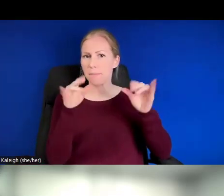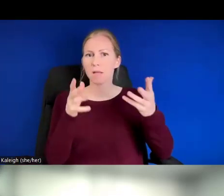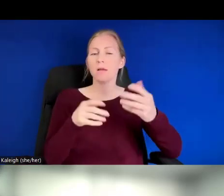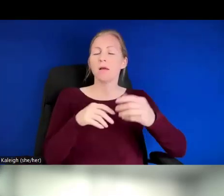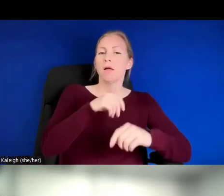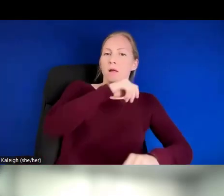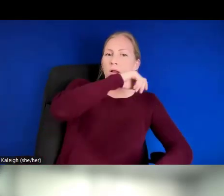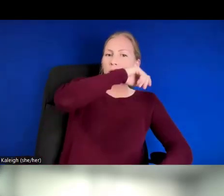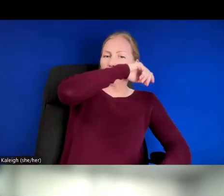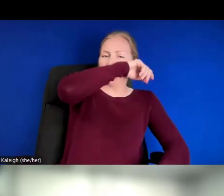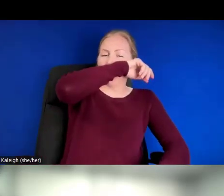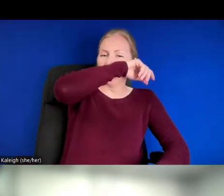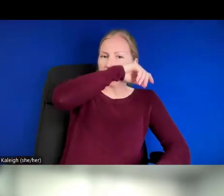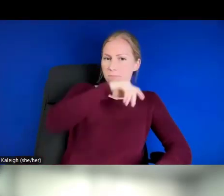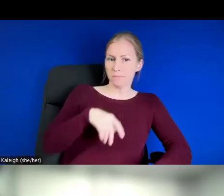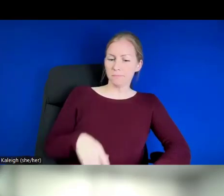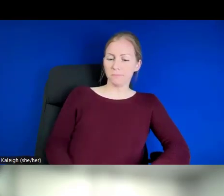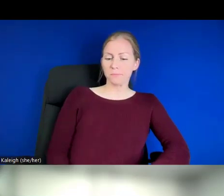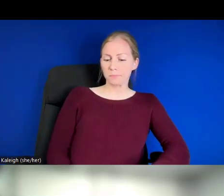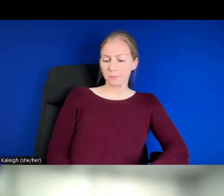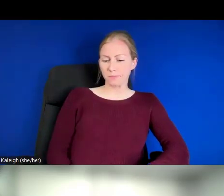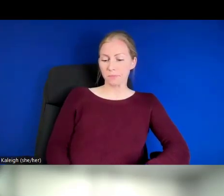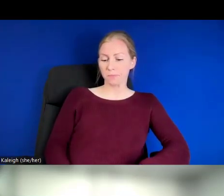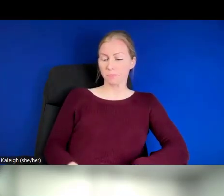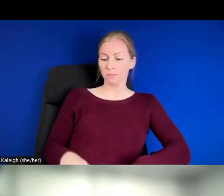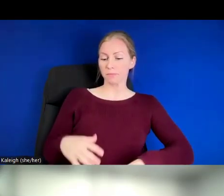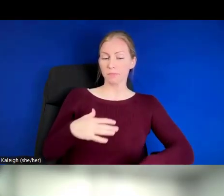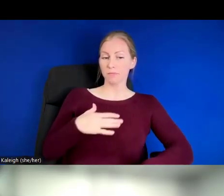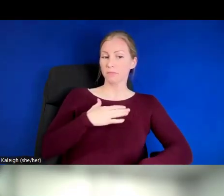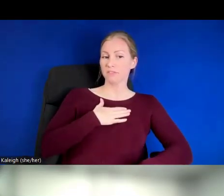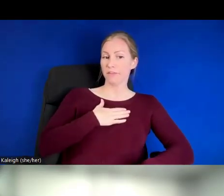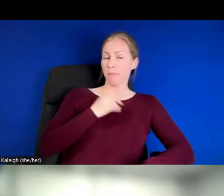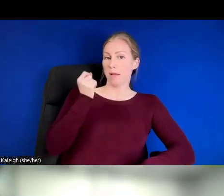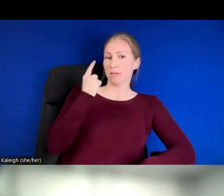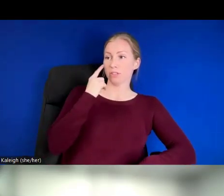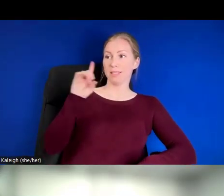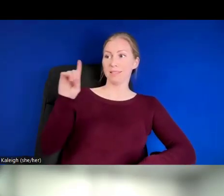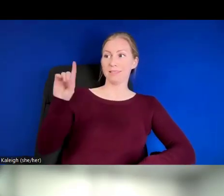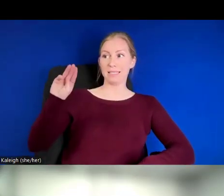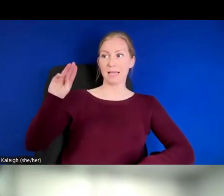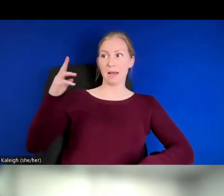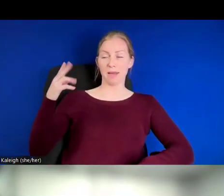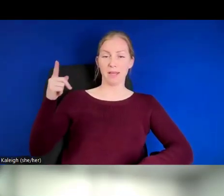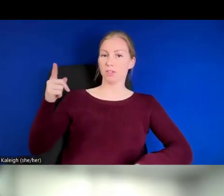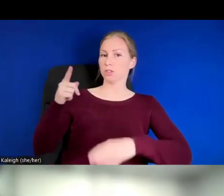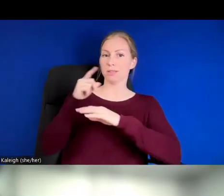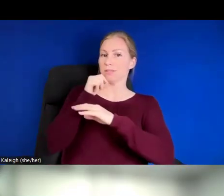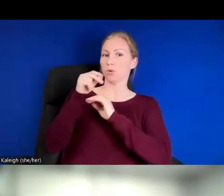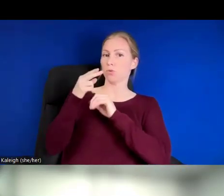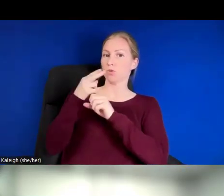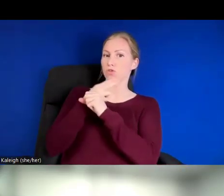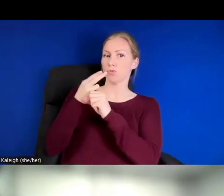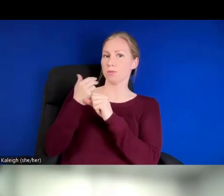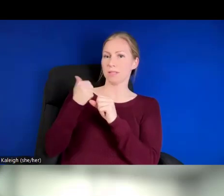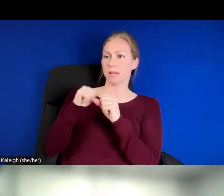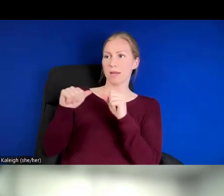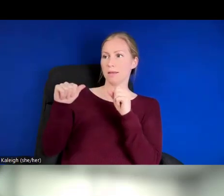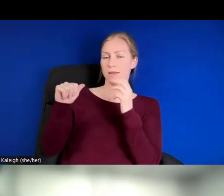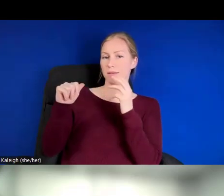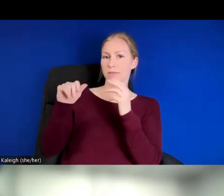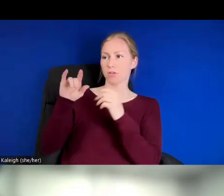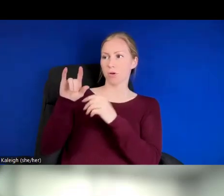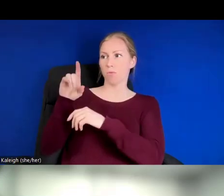There's no such, to my knowledge, DMH doesn't use any term